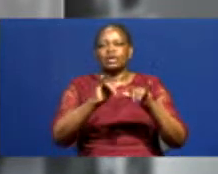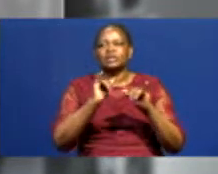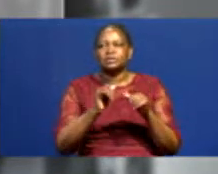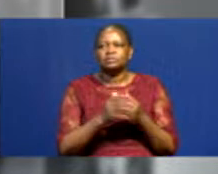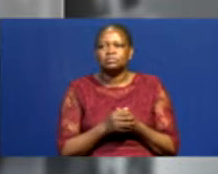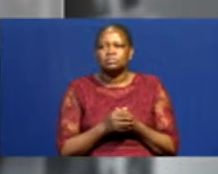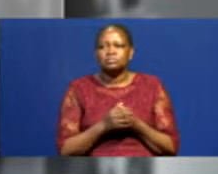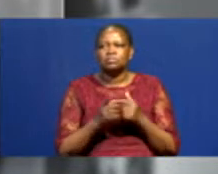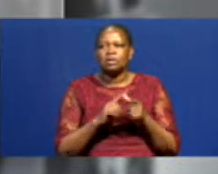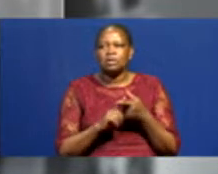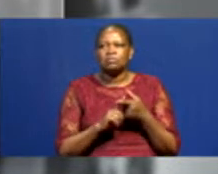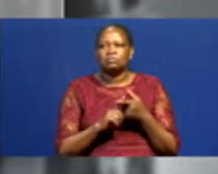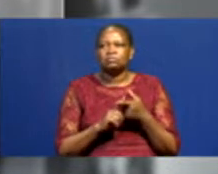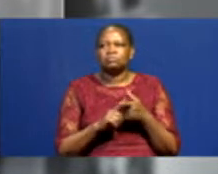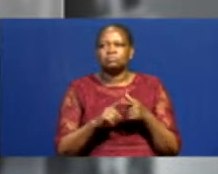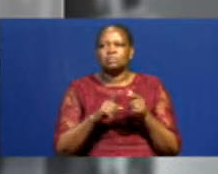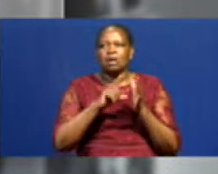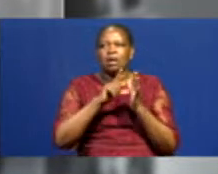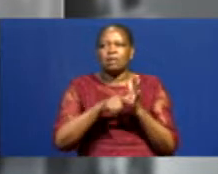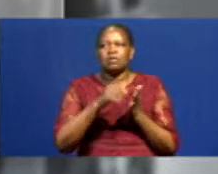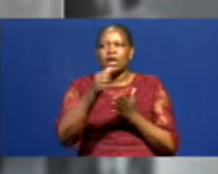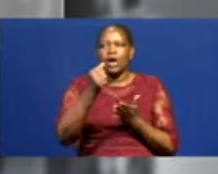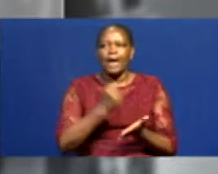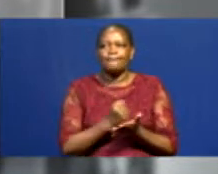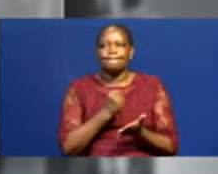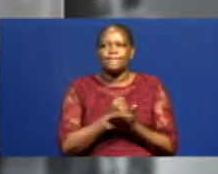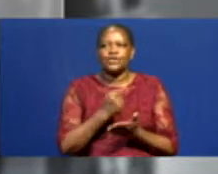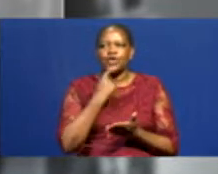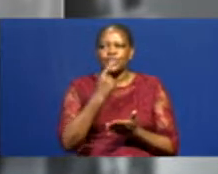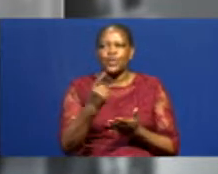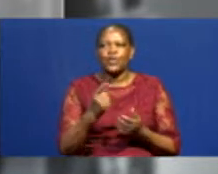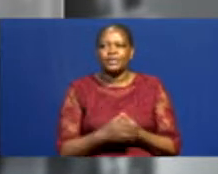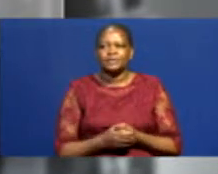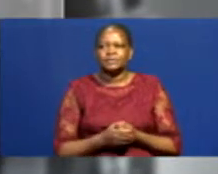death in 1978.